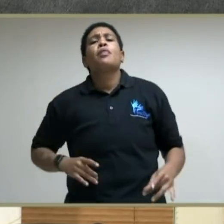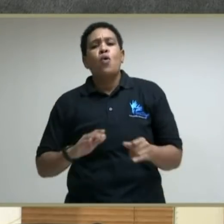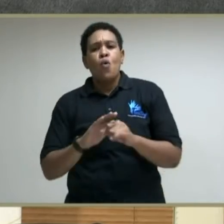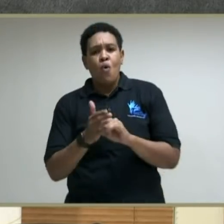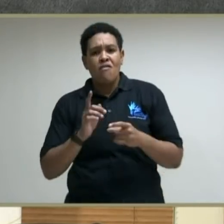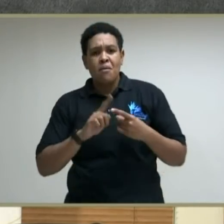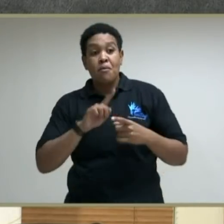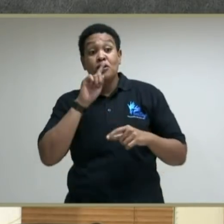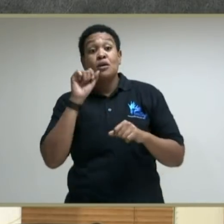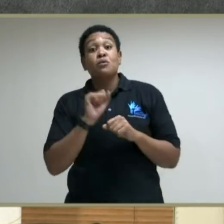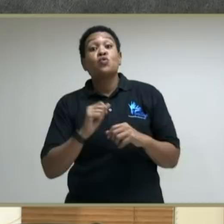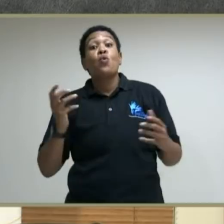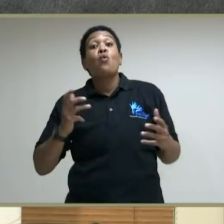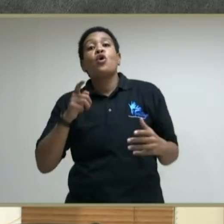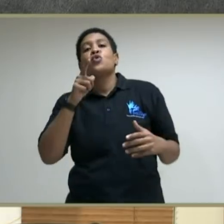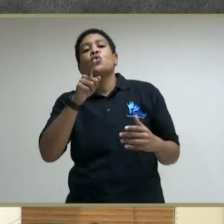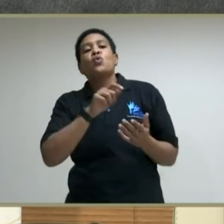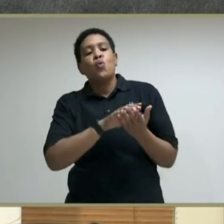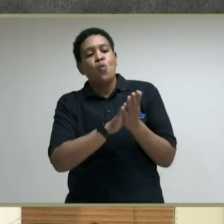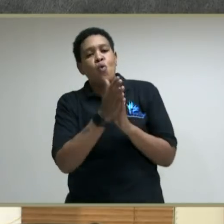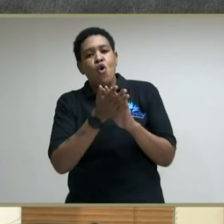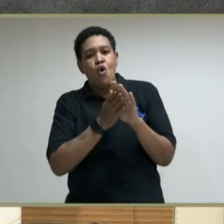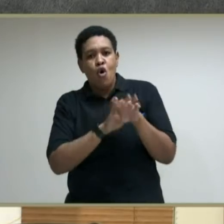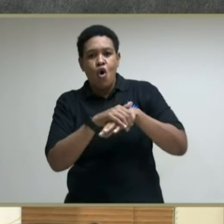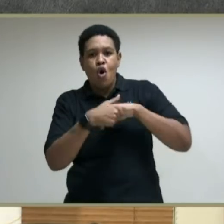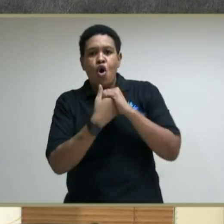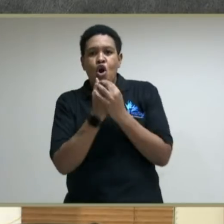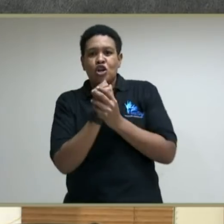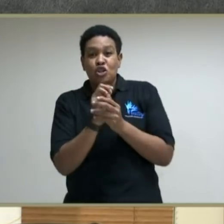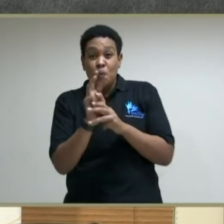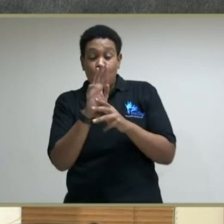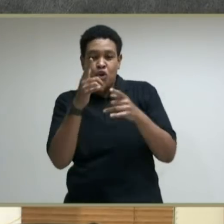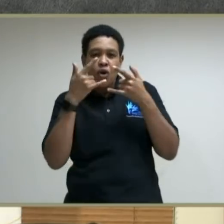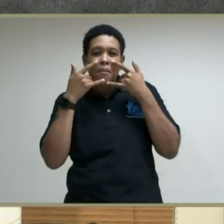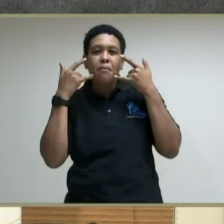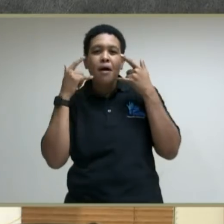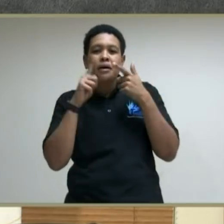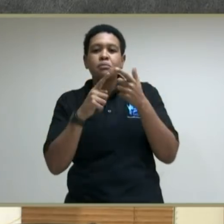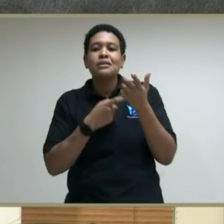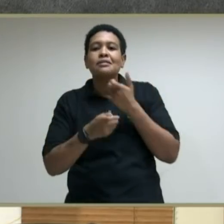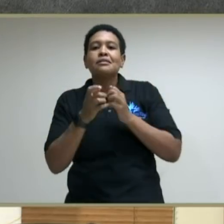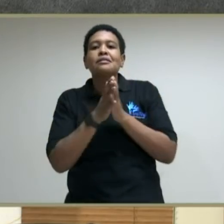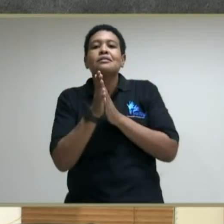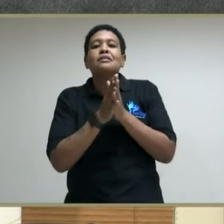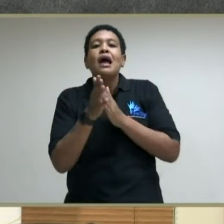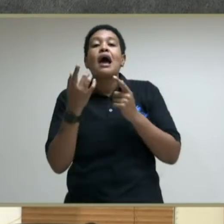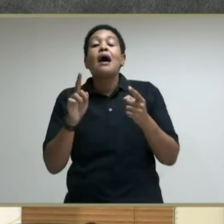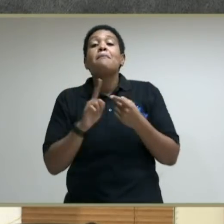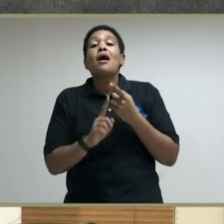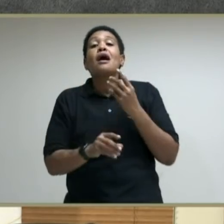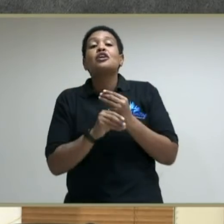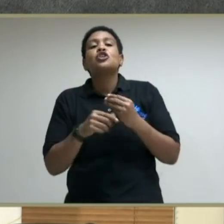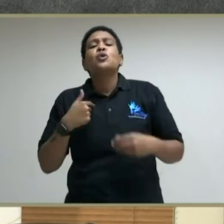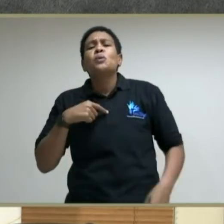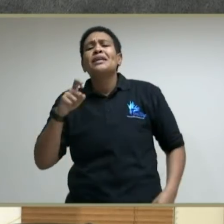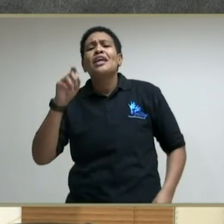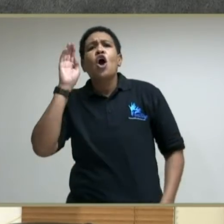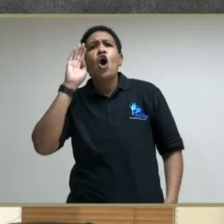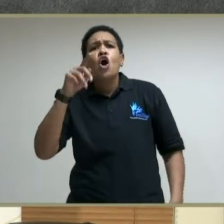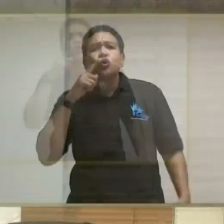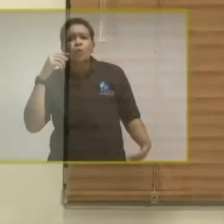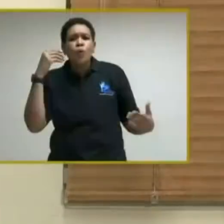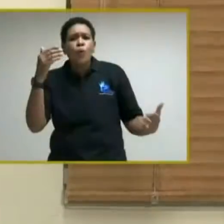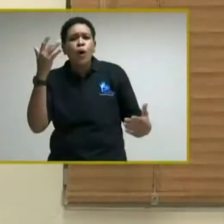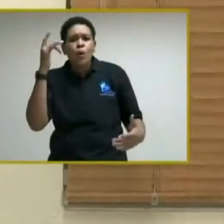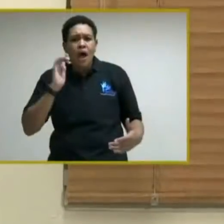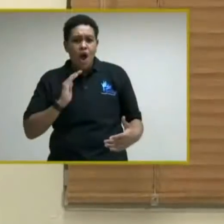to ensure that you wash your hands, wear your mask, and hand sanitize. And of course, we need everybody to go out